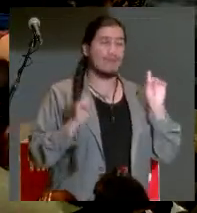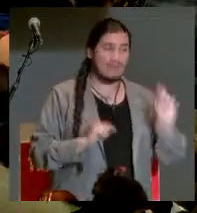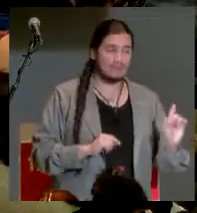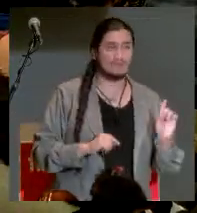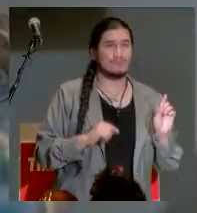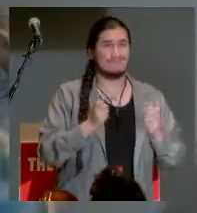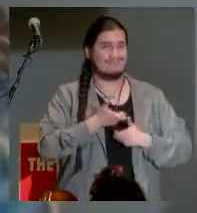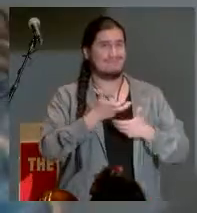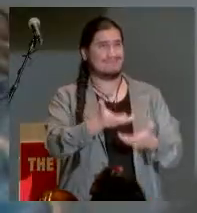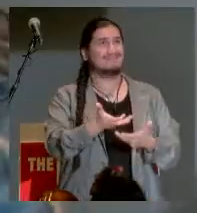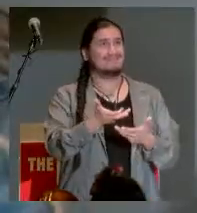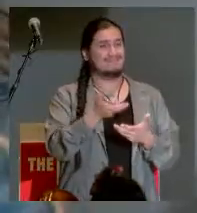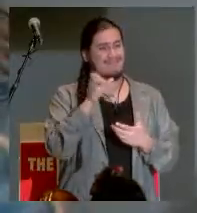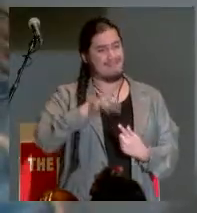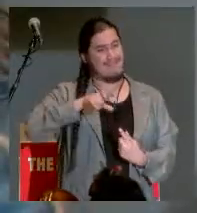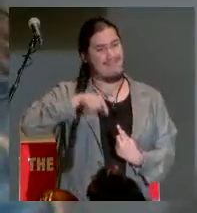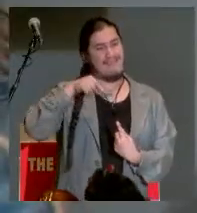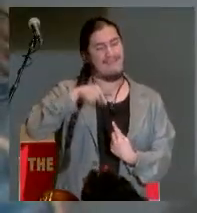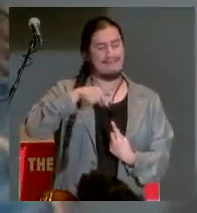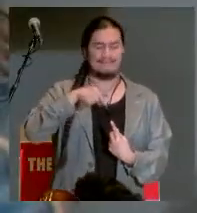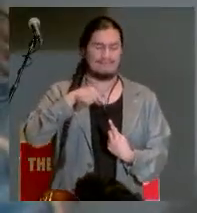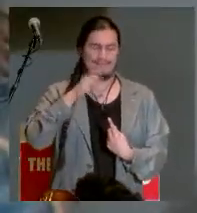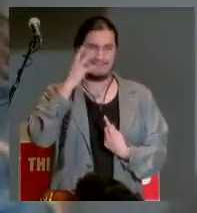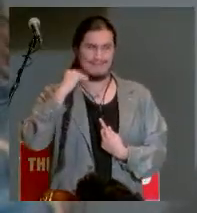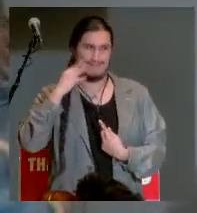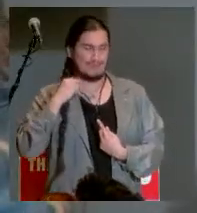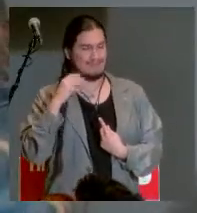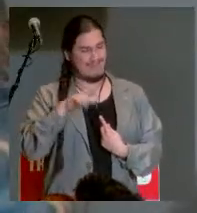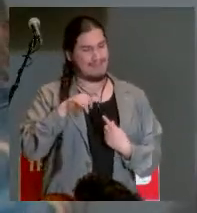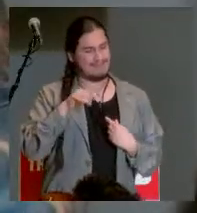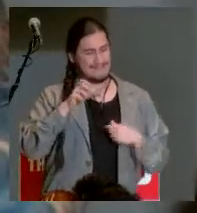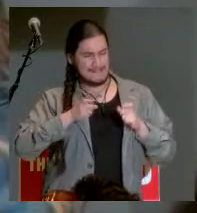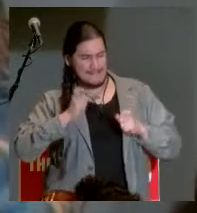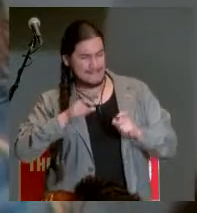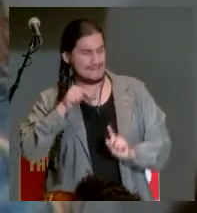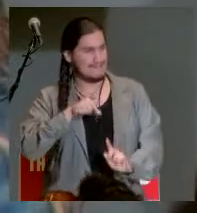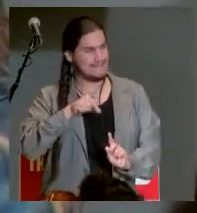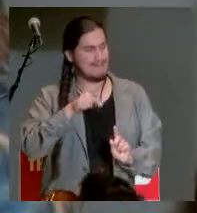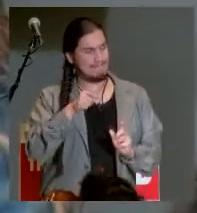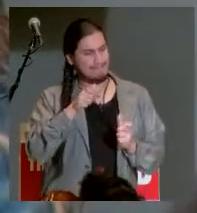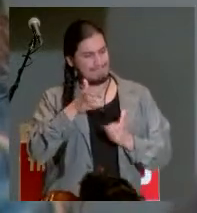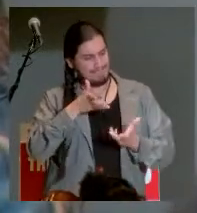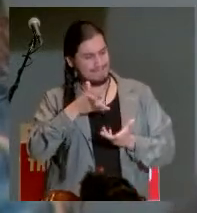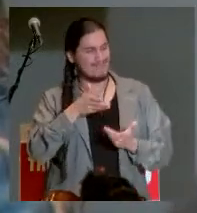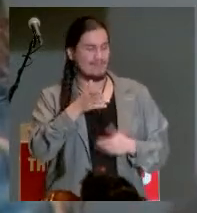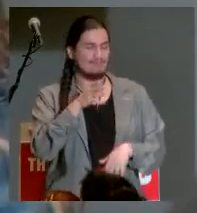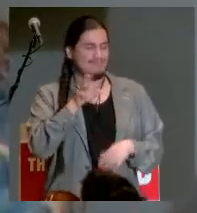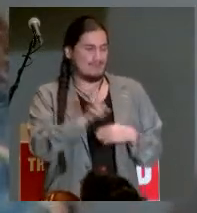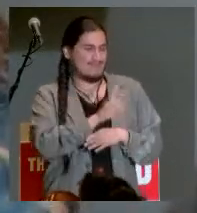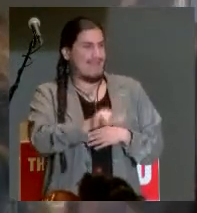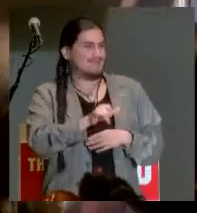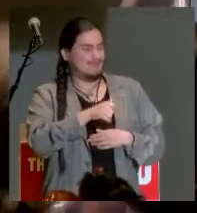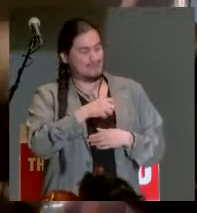the delivery is the fun. That's the experiment. Mm-hmm. So I get to entertain myself.